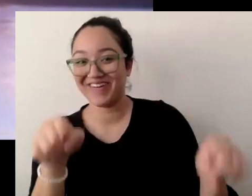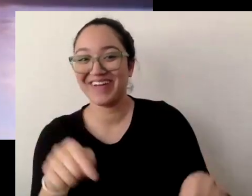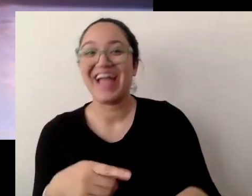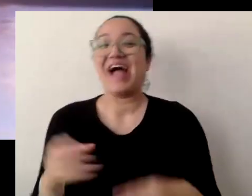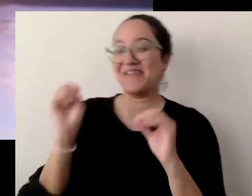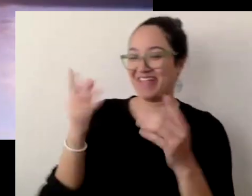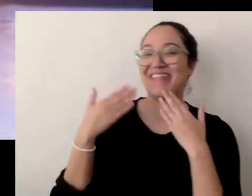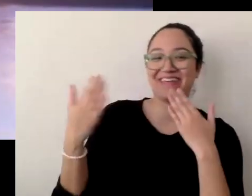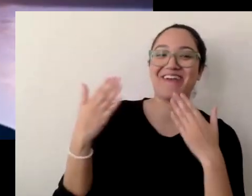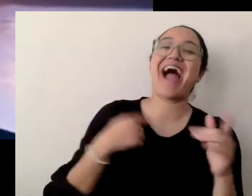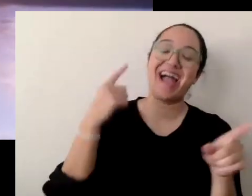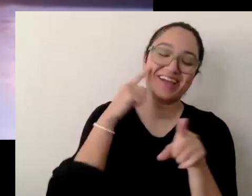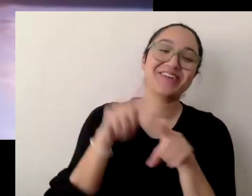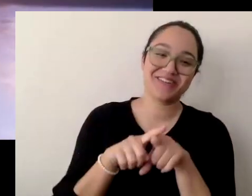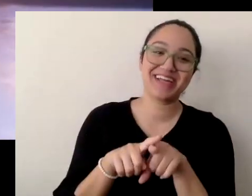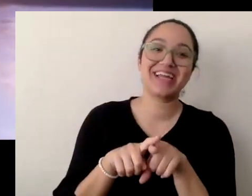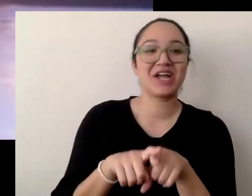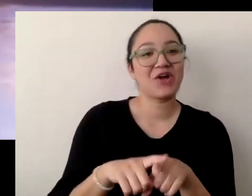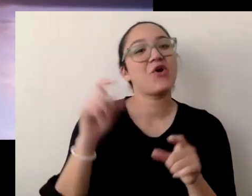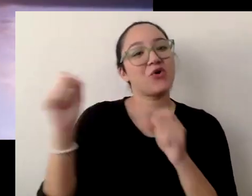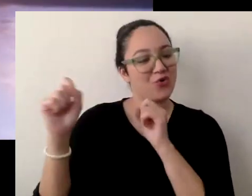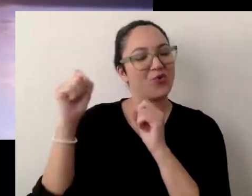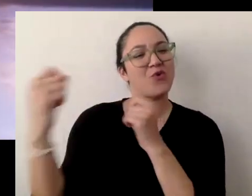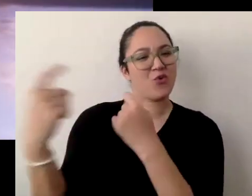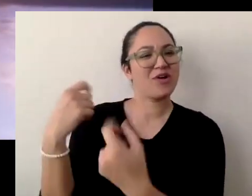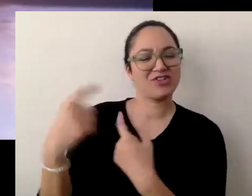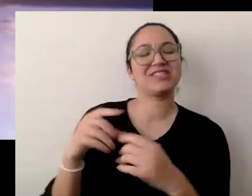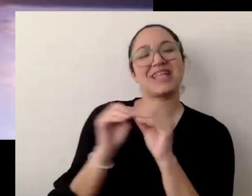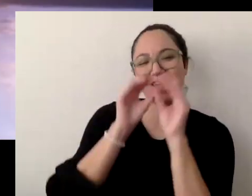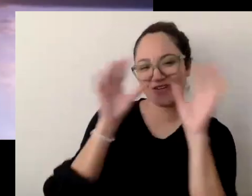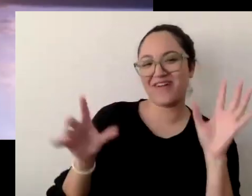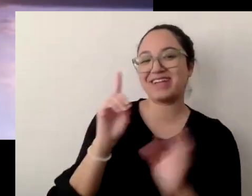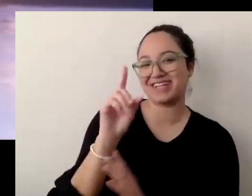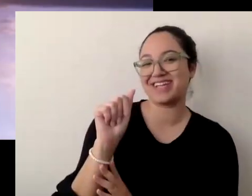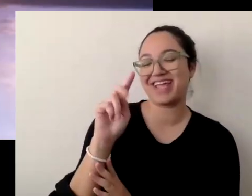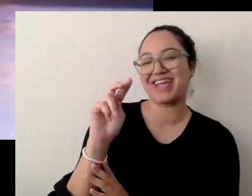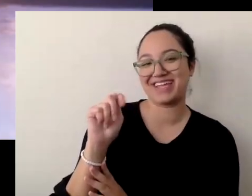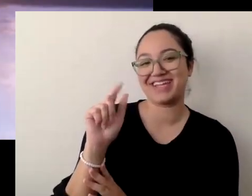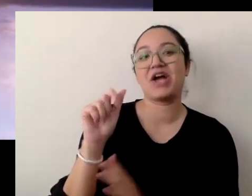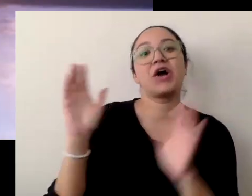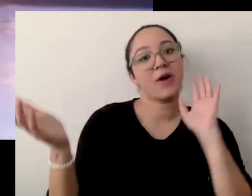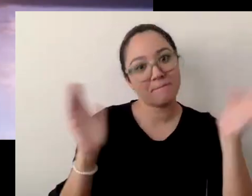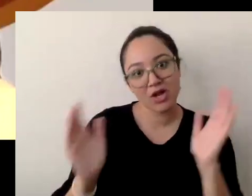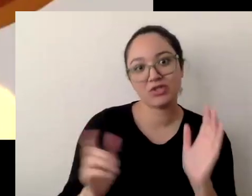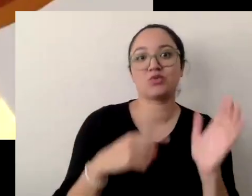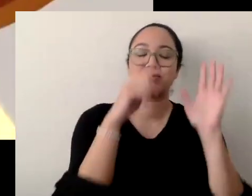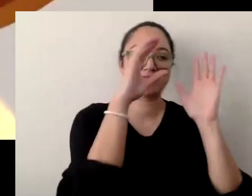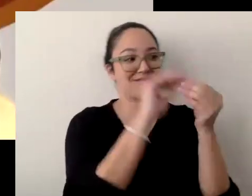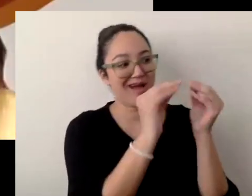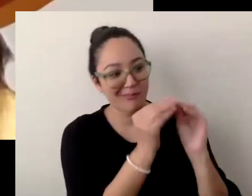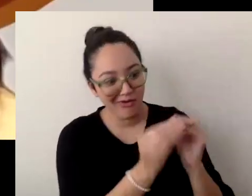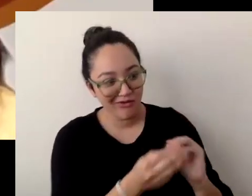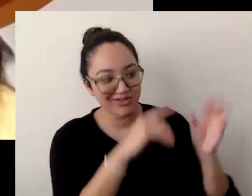you. Yeah, I You agree. I think that the questions clarified the data better than just looking at the numbers and